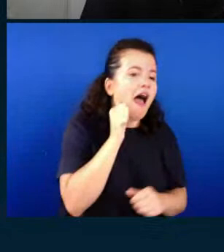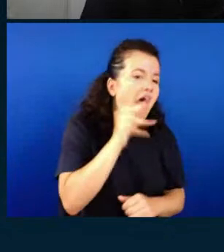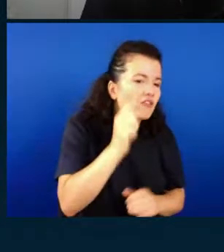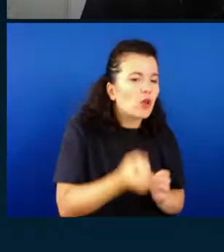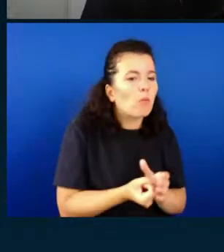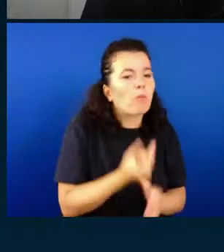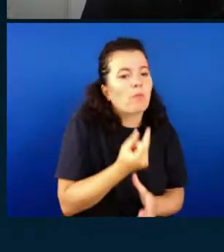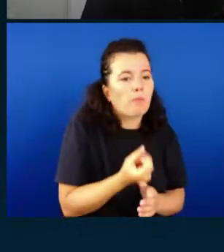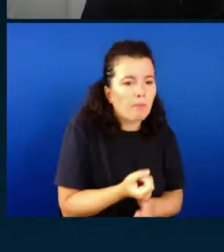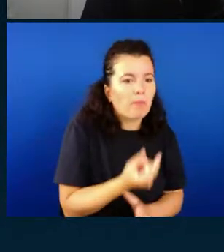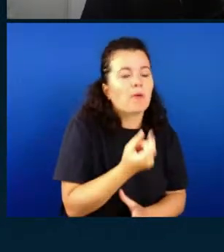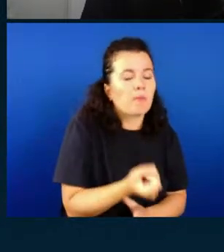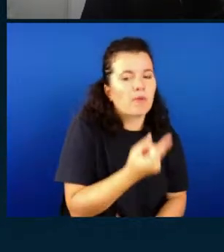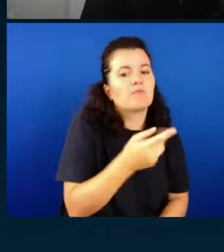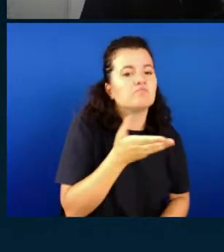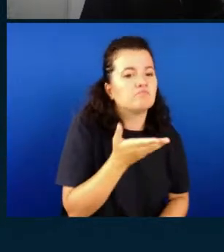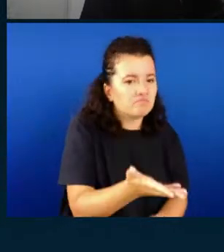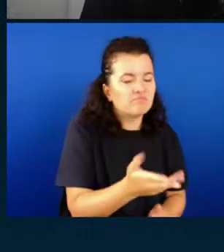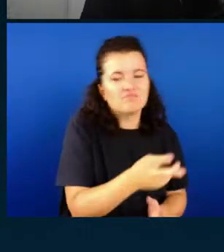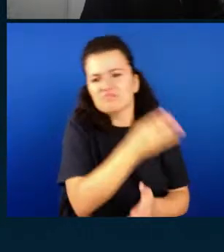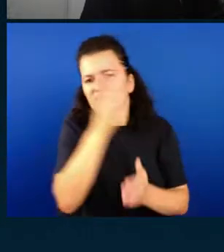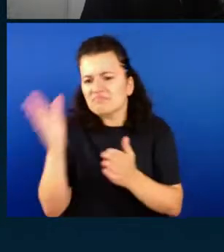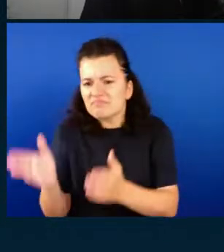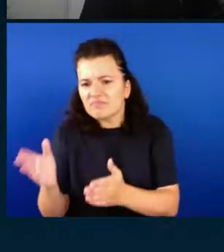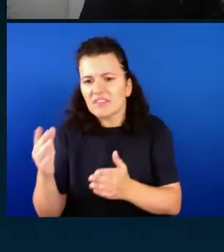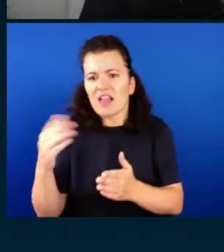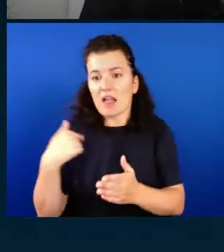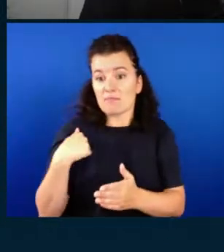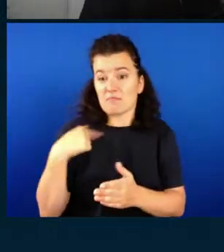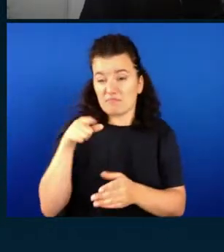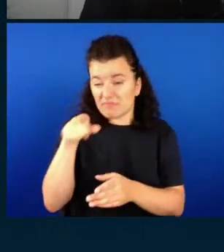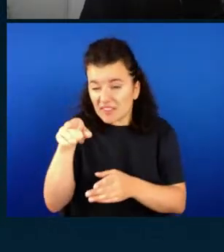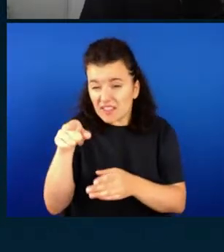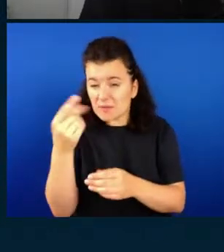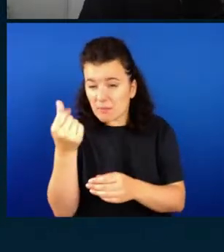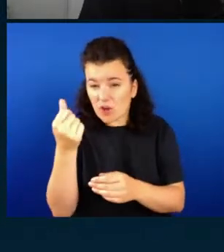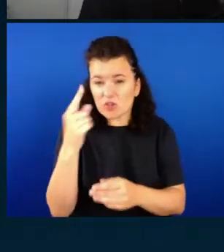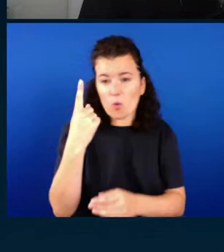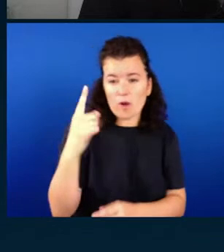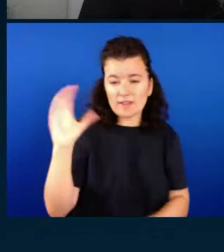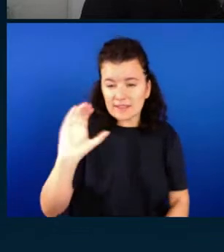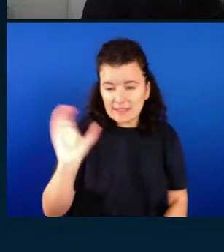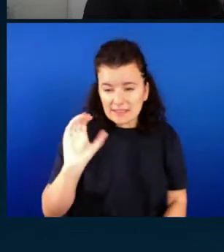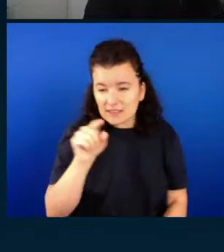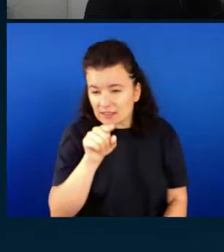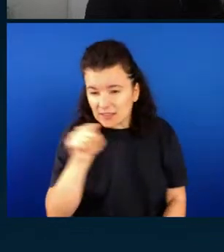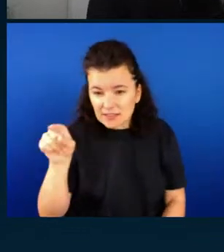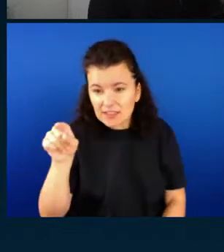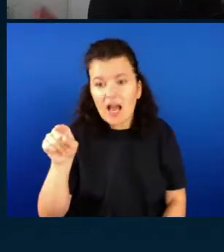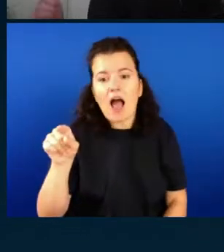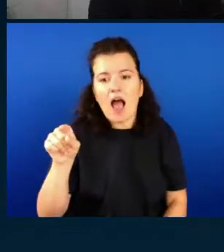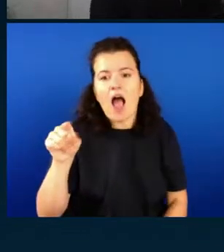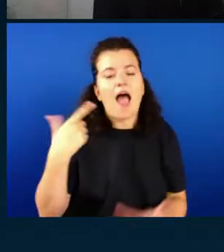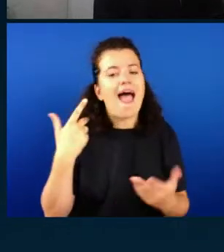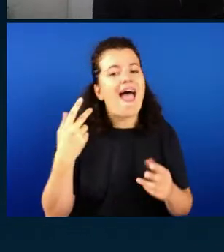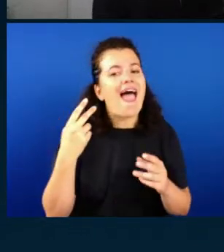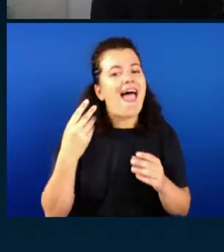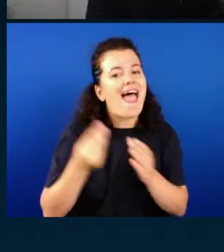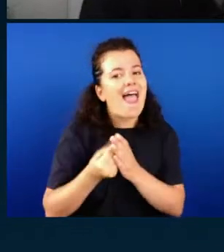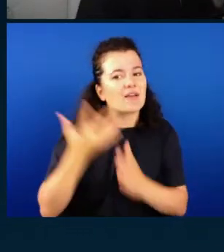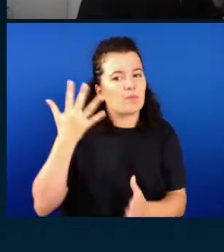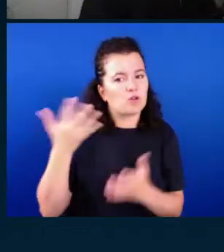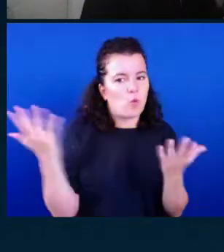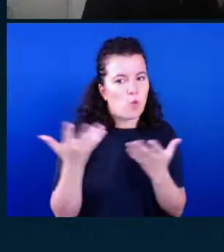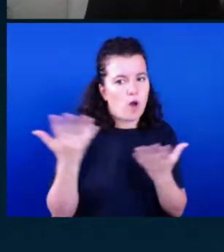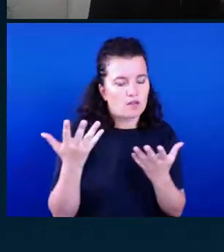And the functions itself, I could think, cost me 1 cent. And the most expensive thing actually is that I have monitoring with alerts